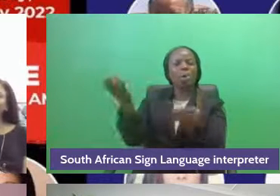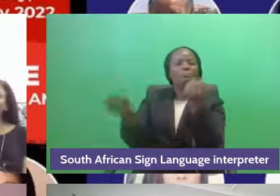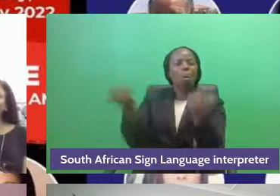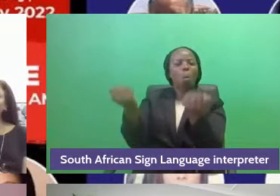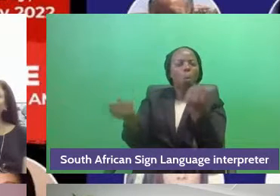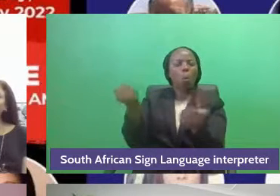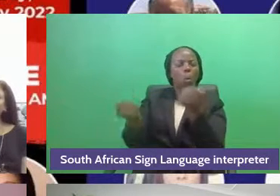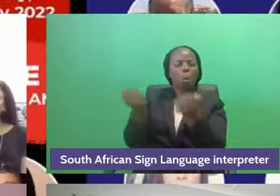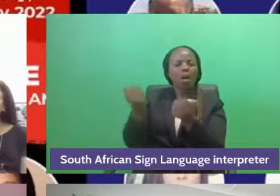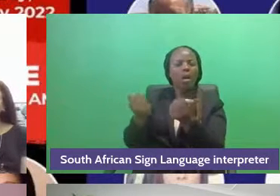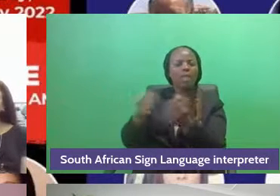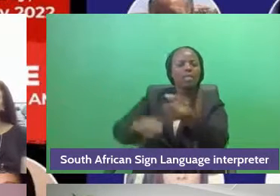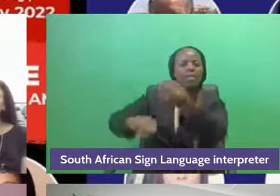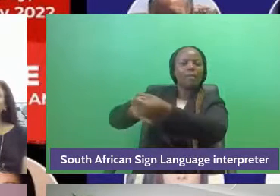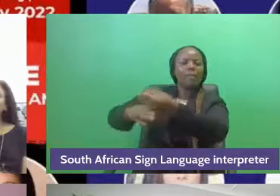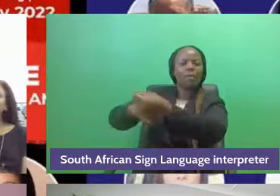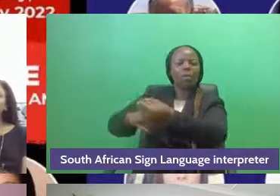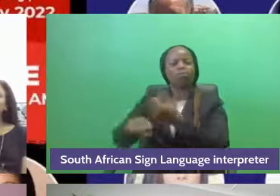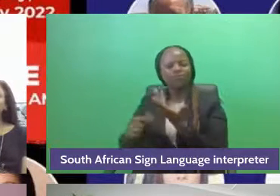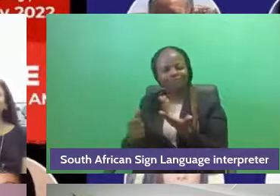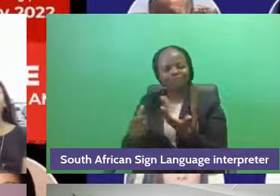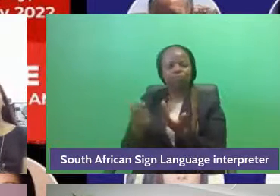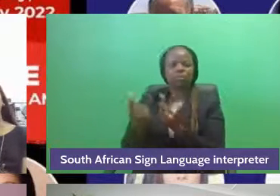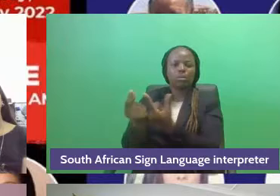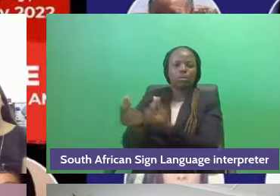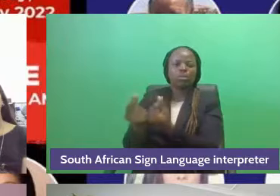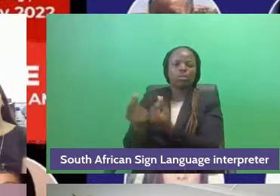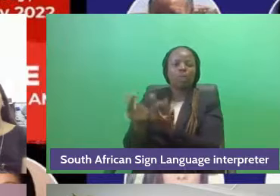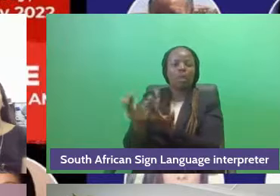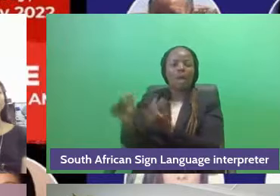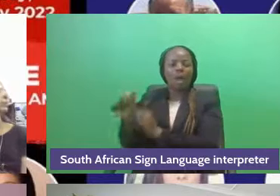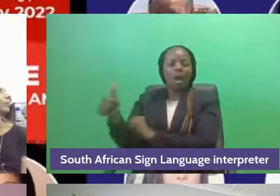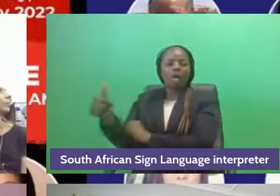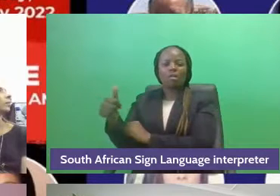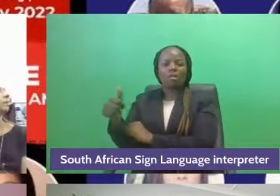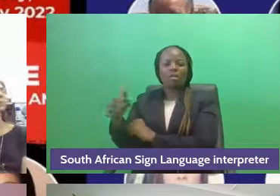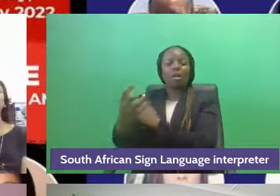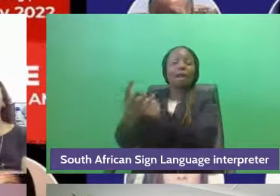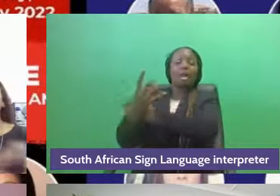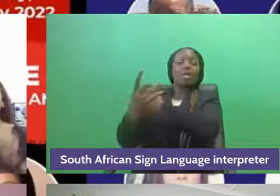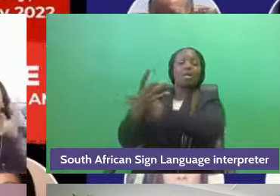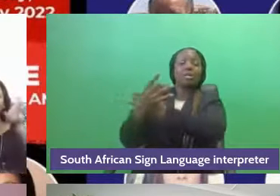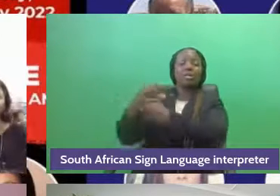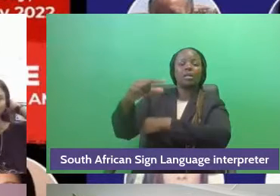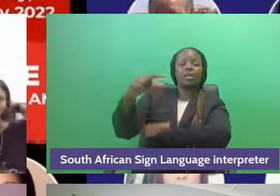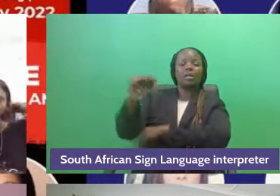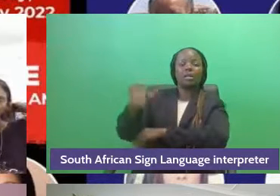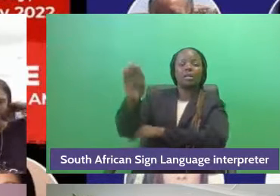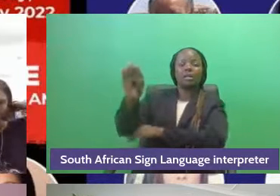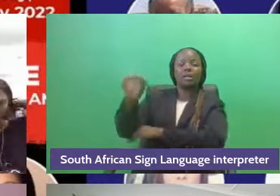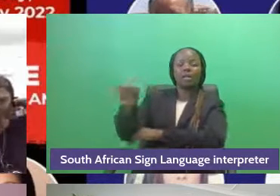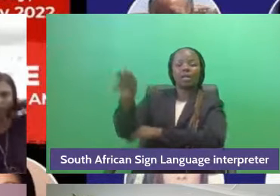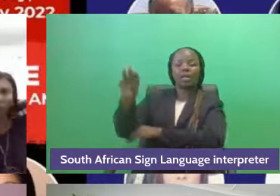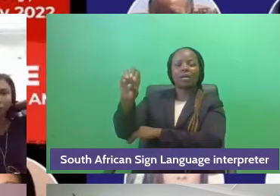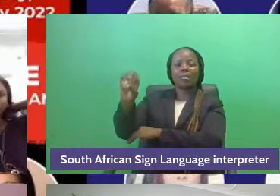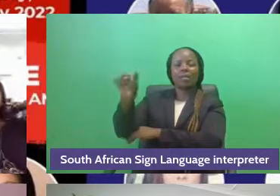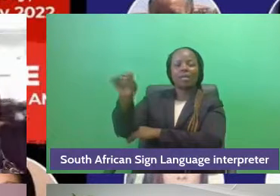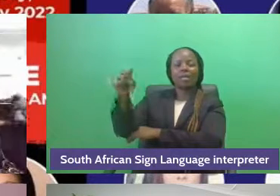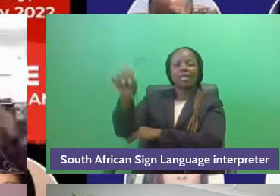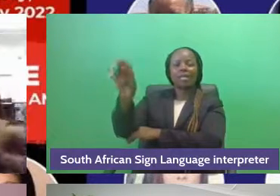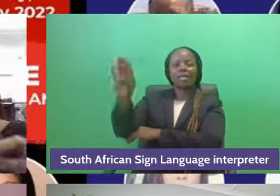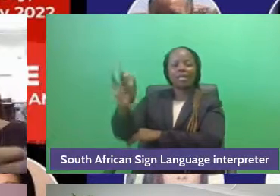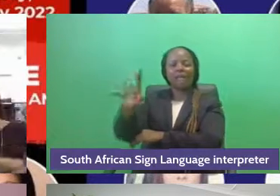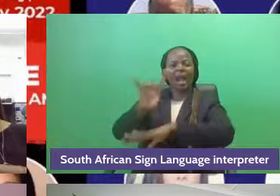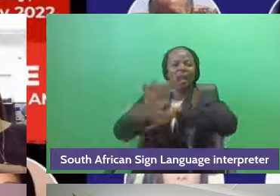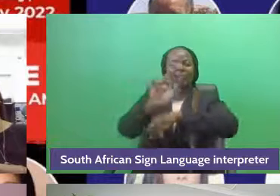support, within functionaries, and also what advice Bagamoyo TV can give to other organizations in building allyship to